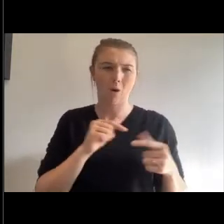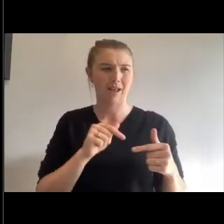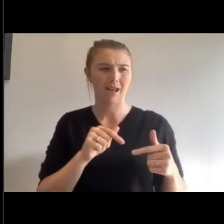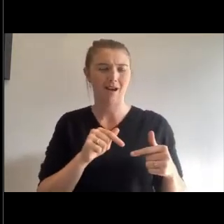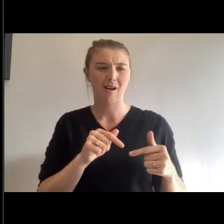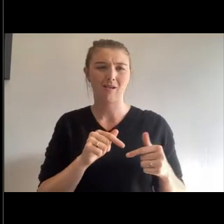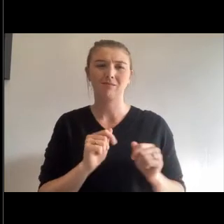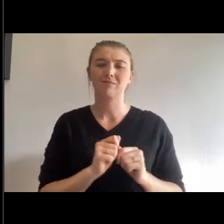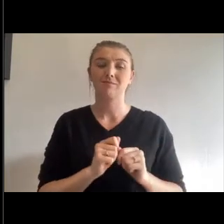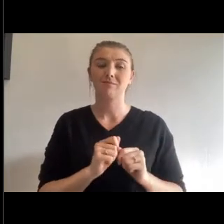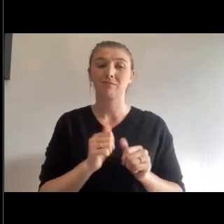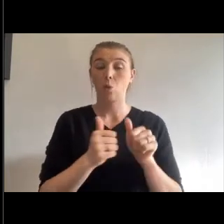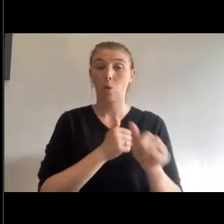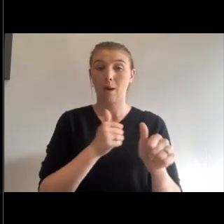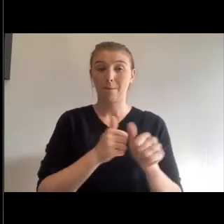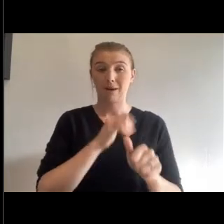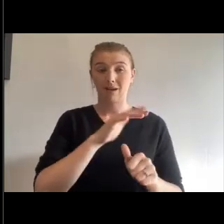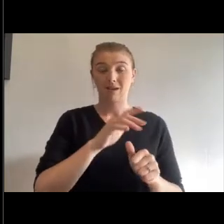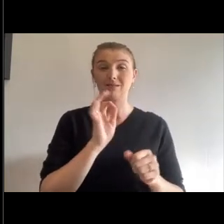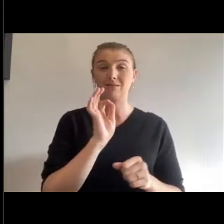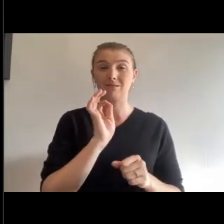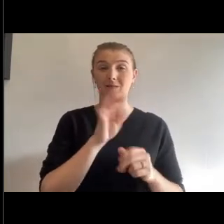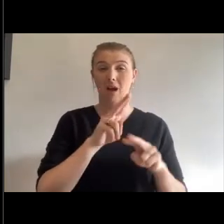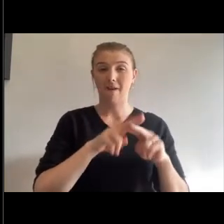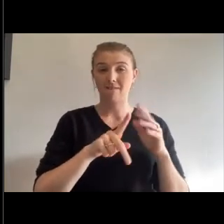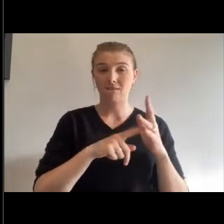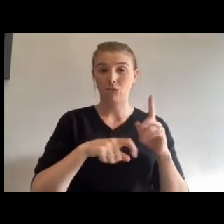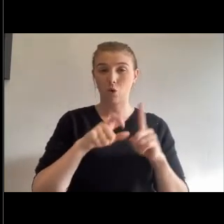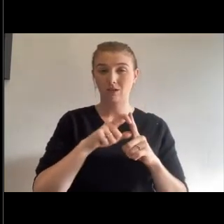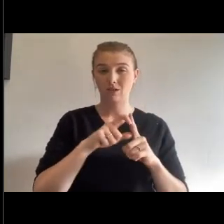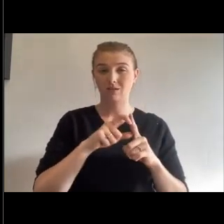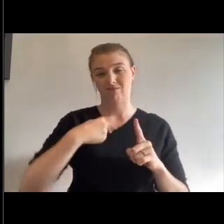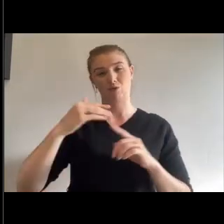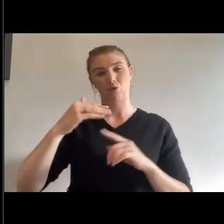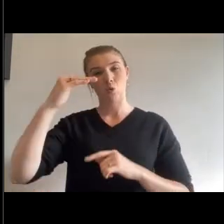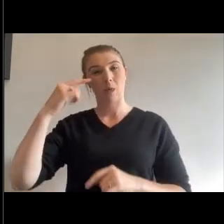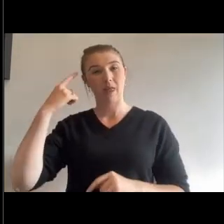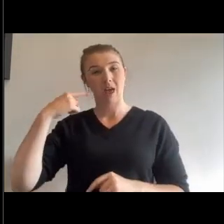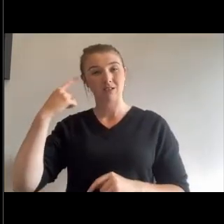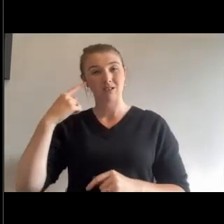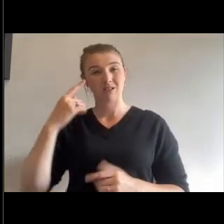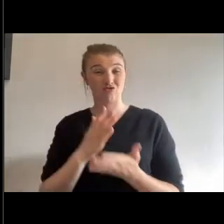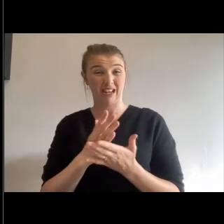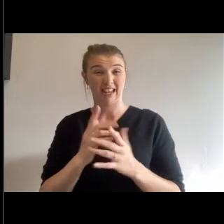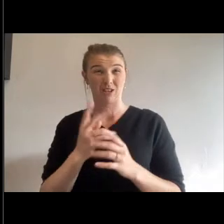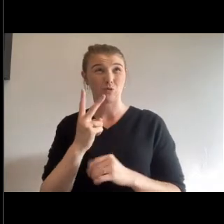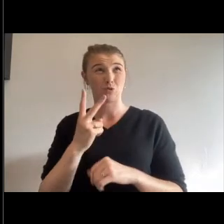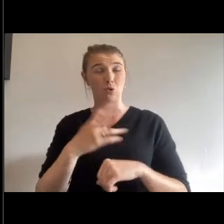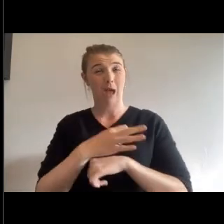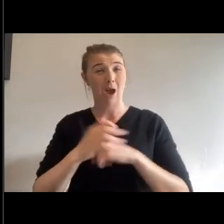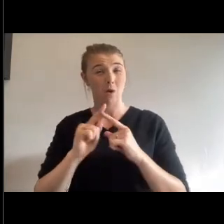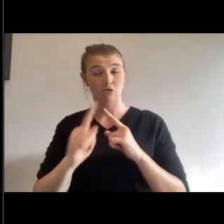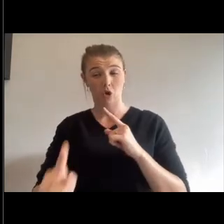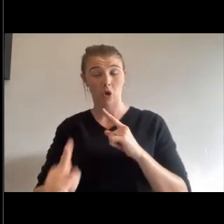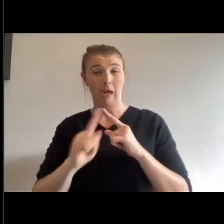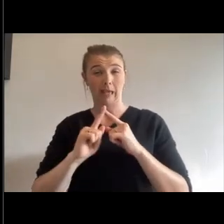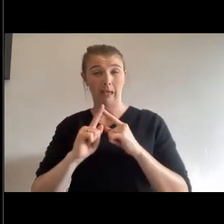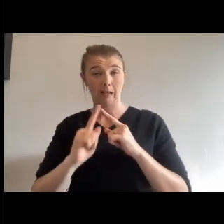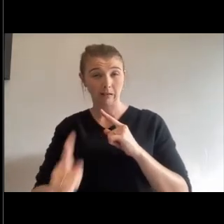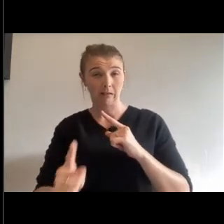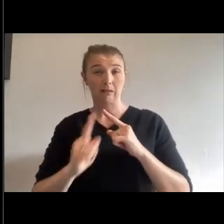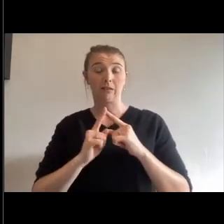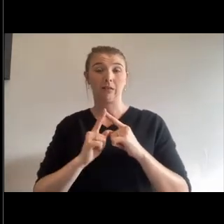in Dartford, and I was in North London. So 3 years of two-hour journey back and forth from North London